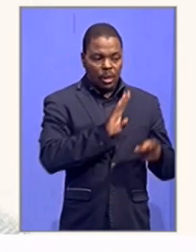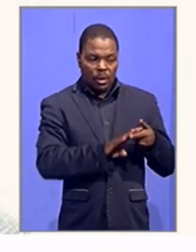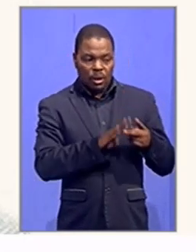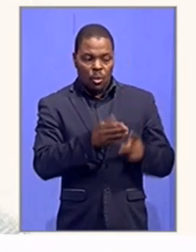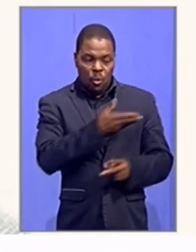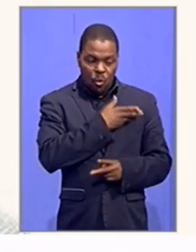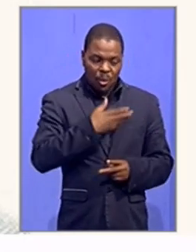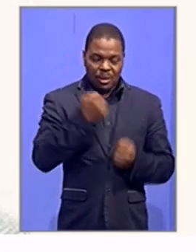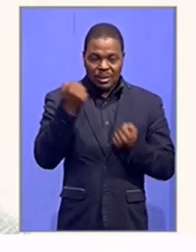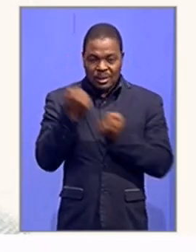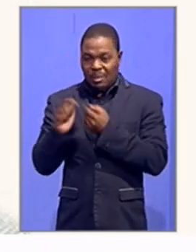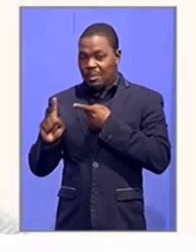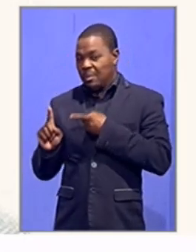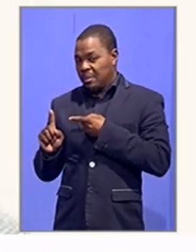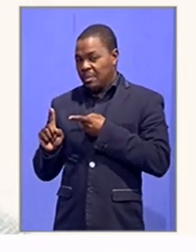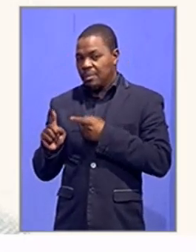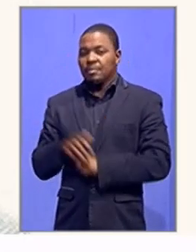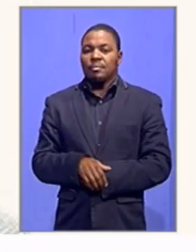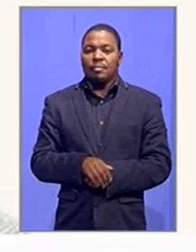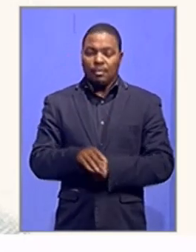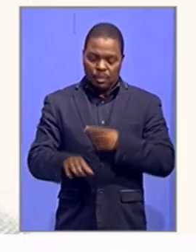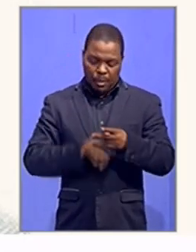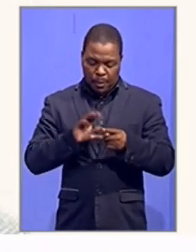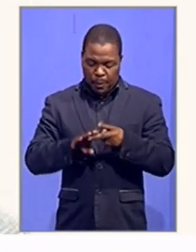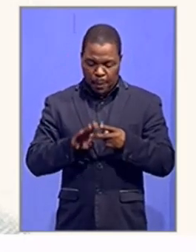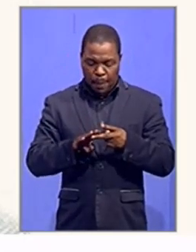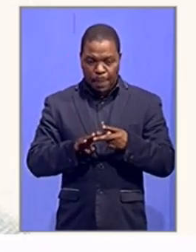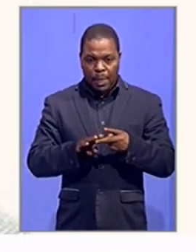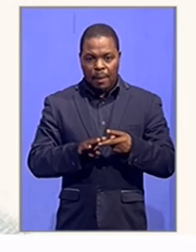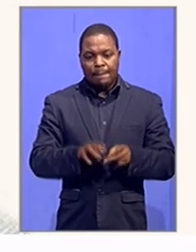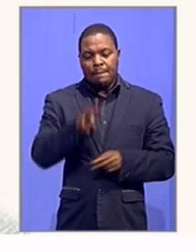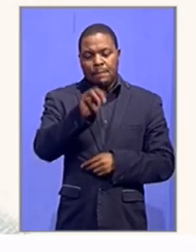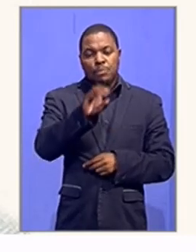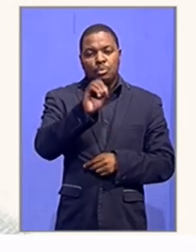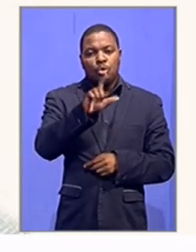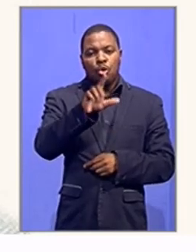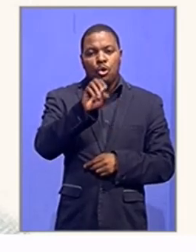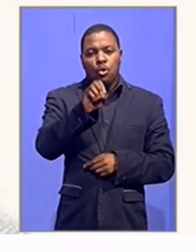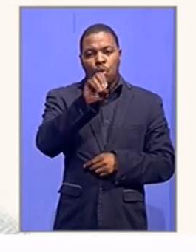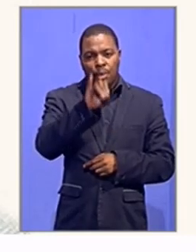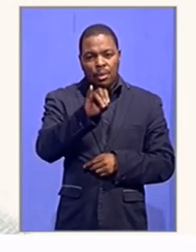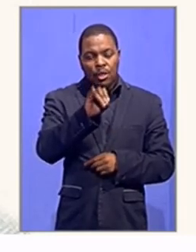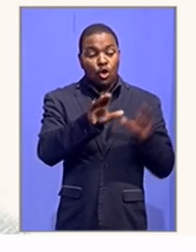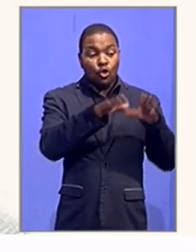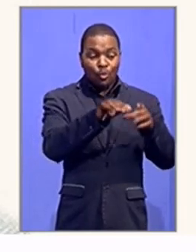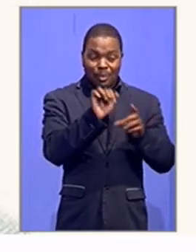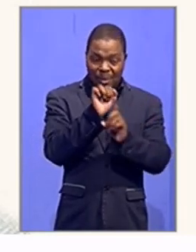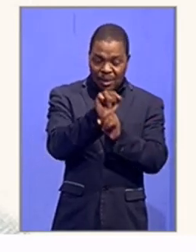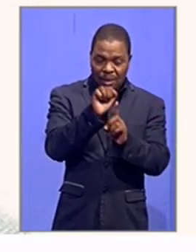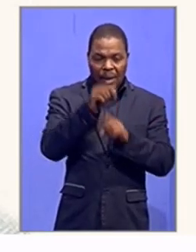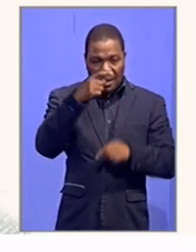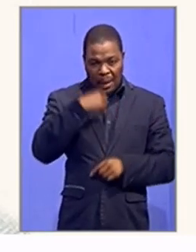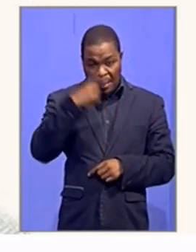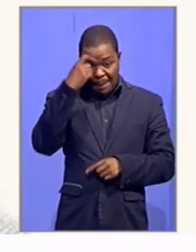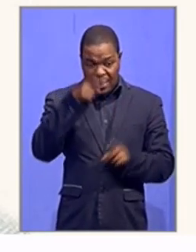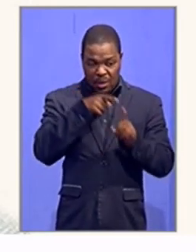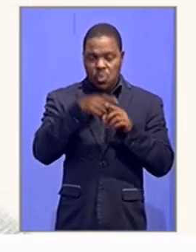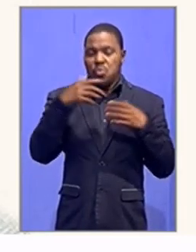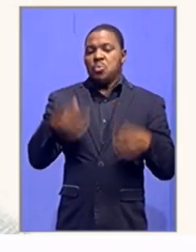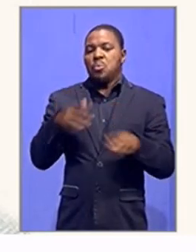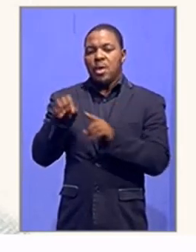the Women League. Then there's the Nono Molloy group, which I believe is very